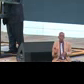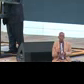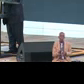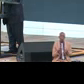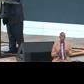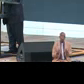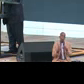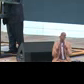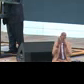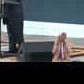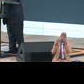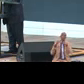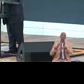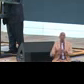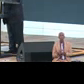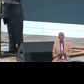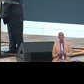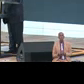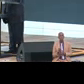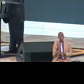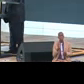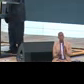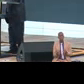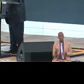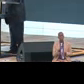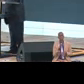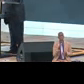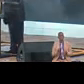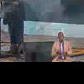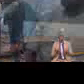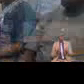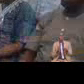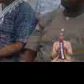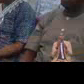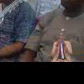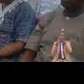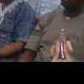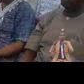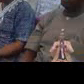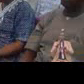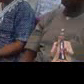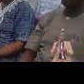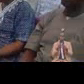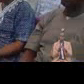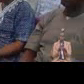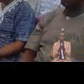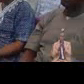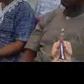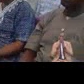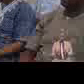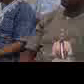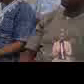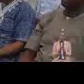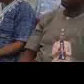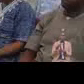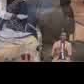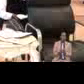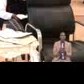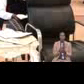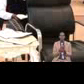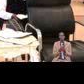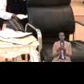to heaven. If we're on our way to heaven, you follow peace with all men and